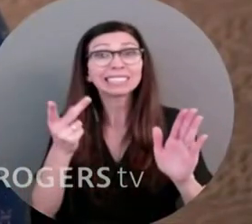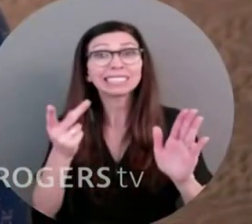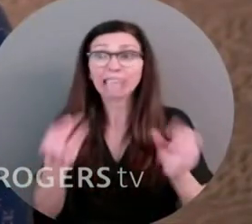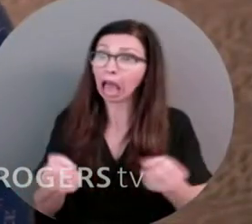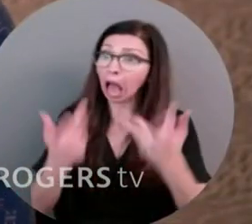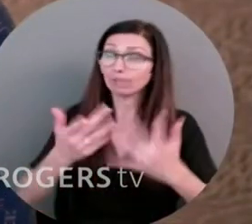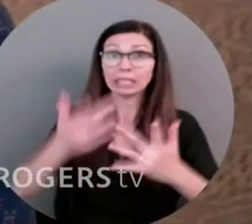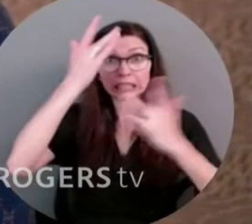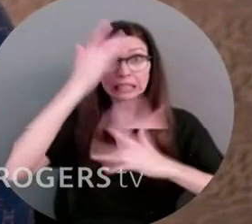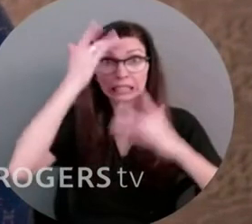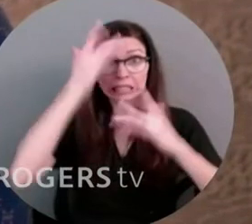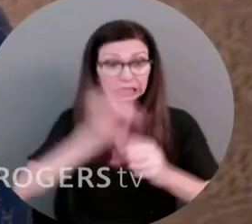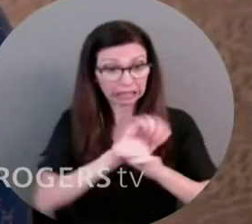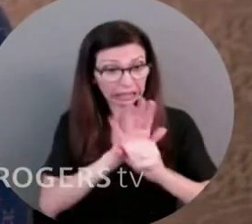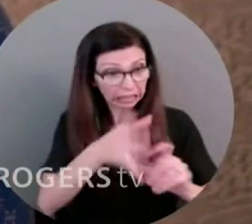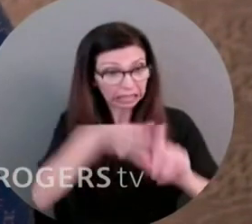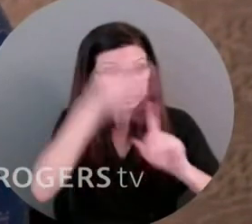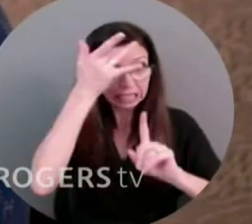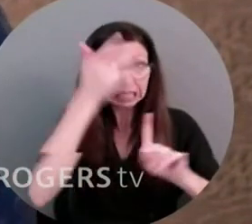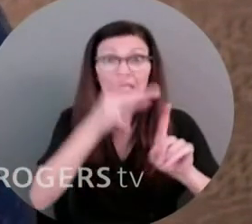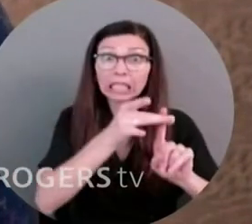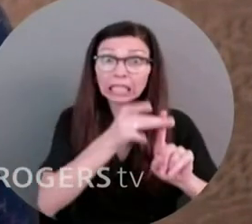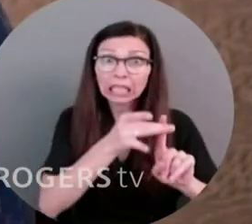very impressive.